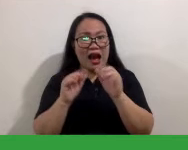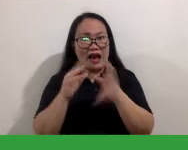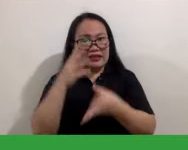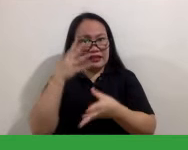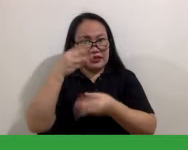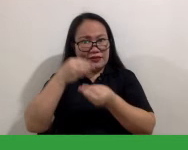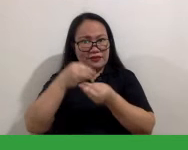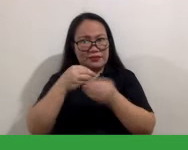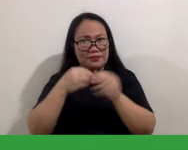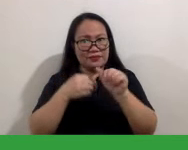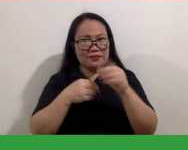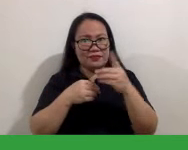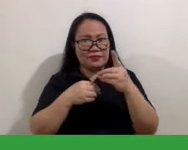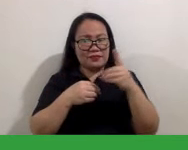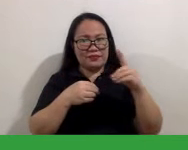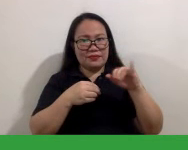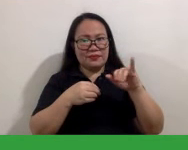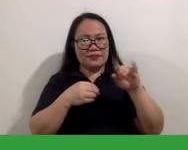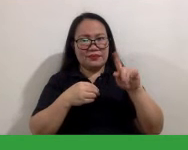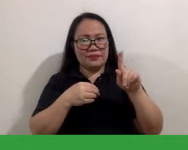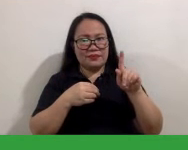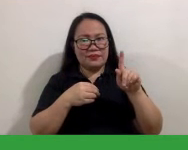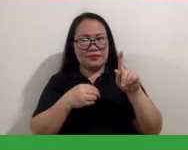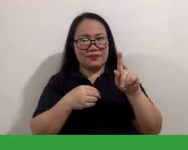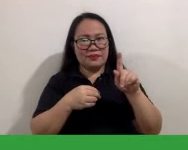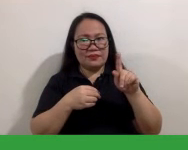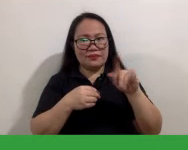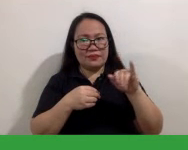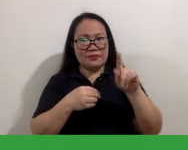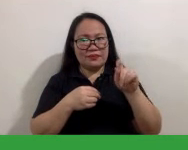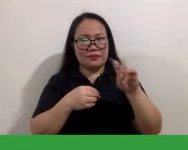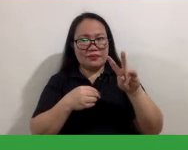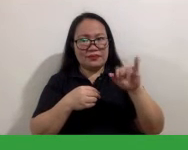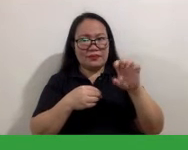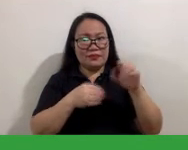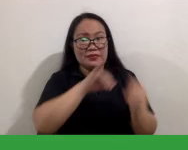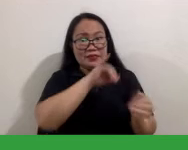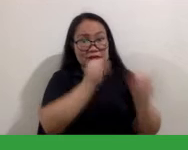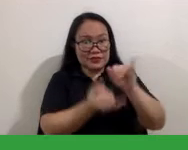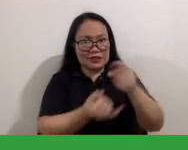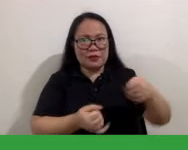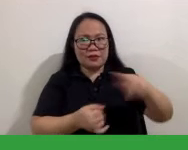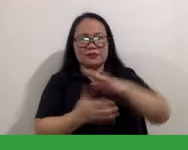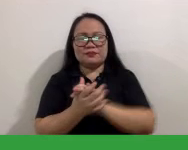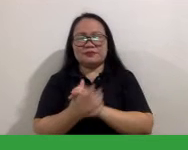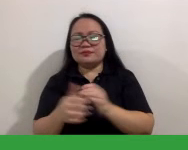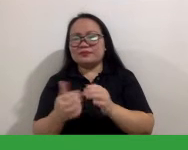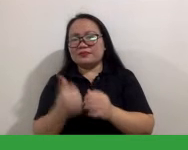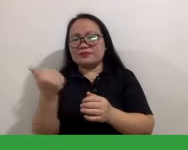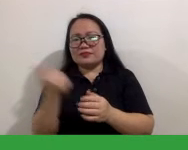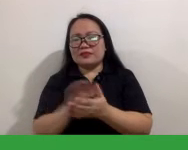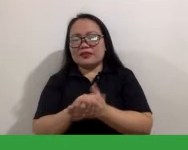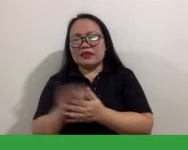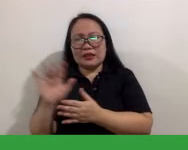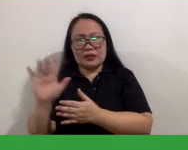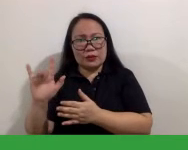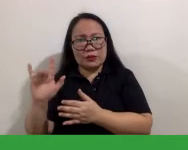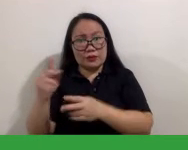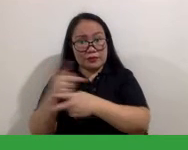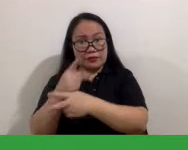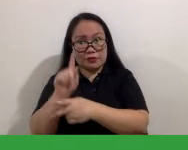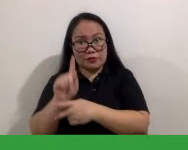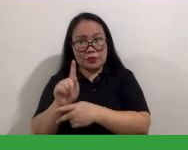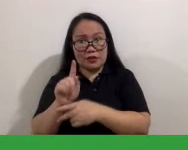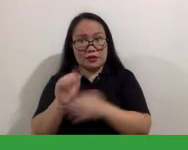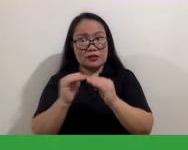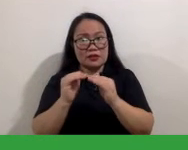agad ito, di ba? Additive inverse. And that is additive inverse property. Another,